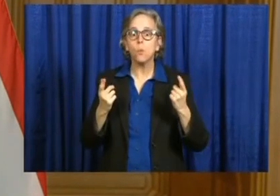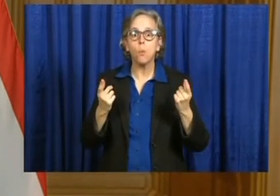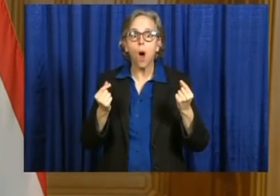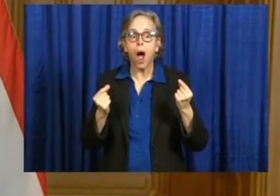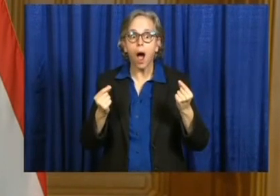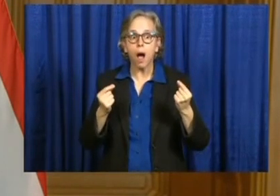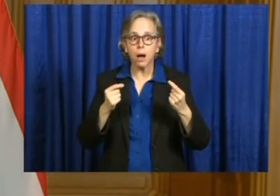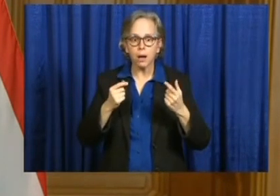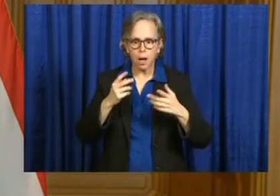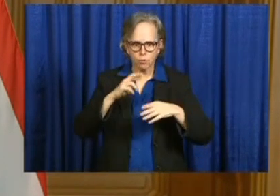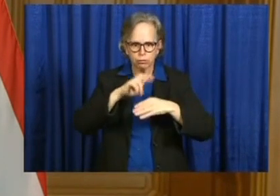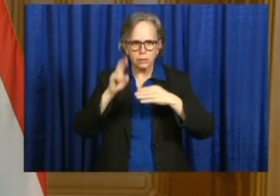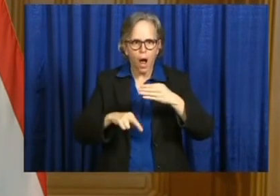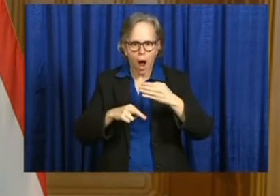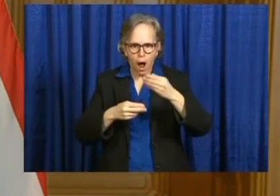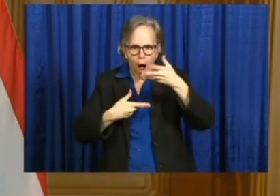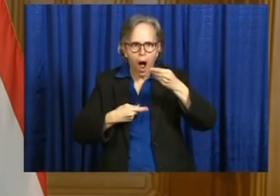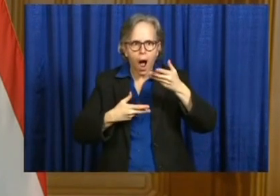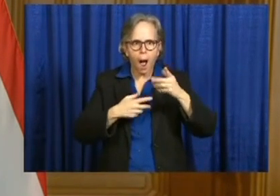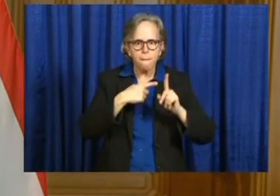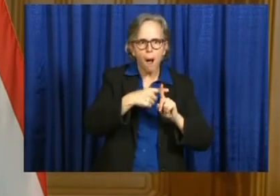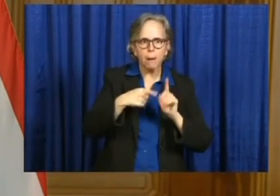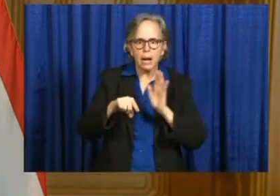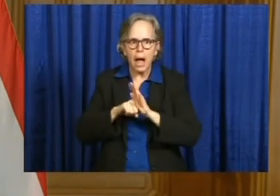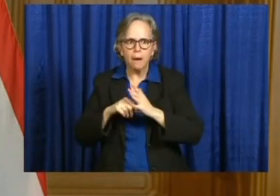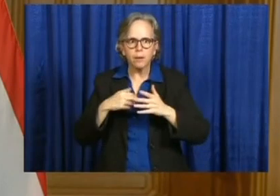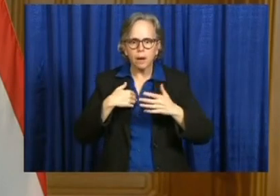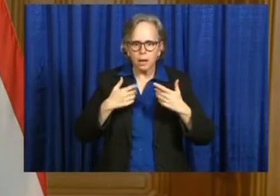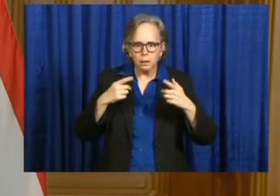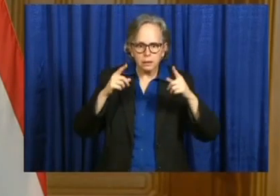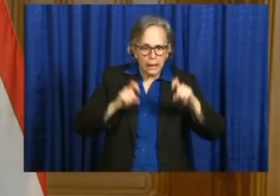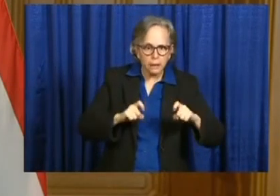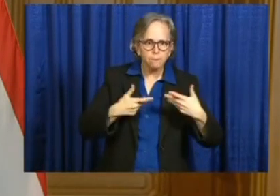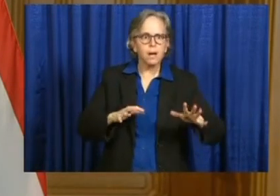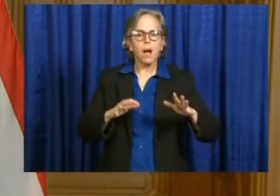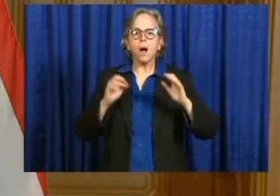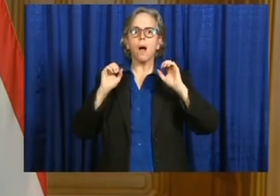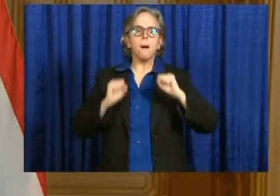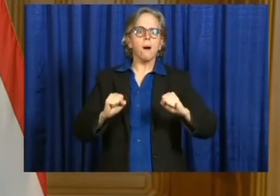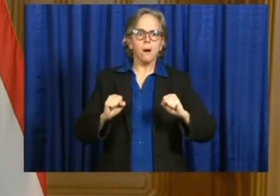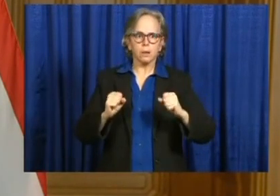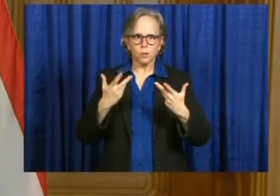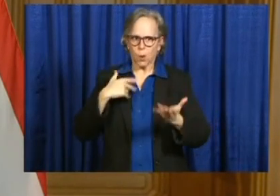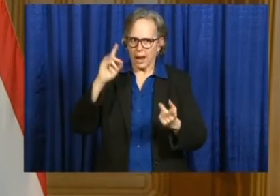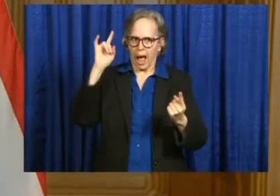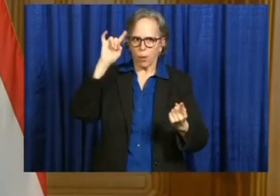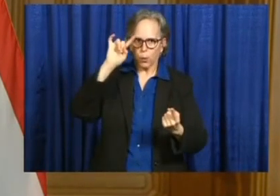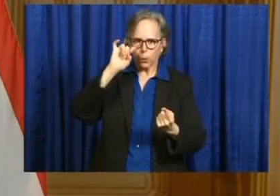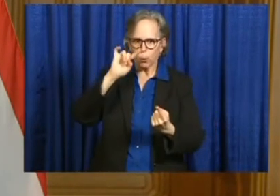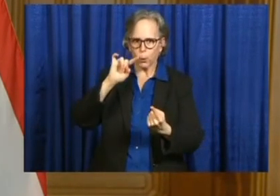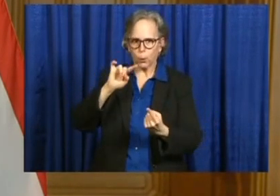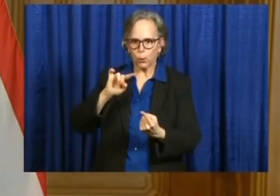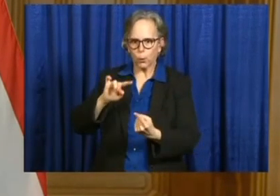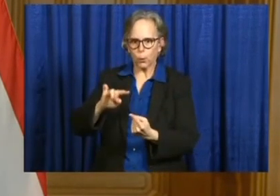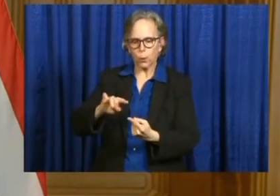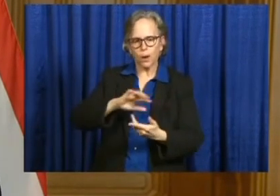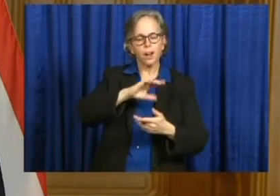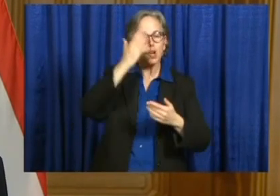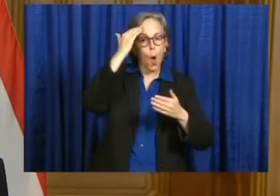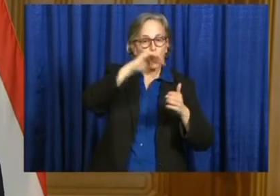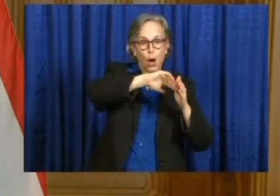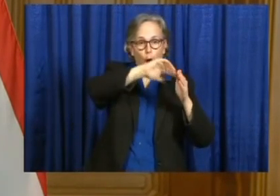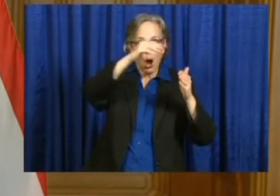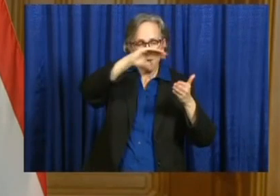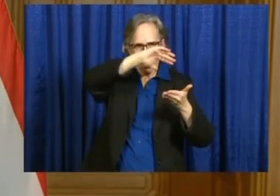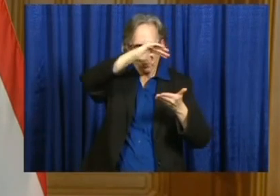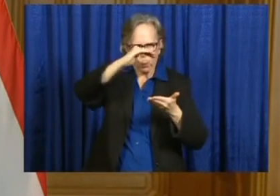results, which will help, as we keep talking about, flatten that curve. Right now, the system can process approximately 200